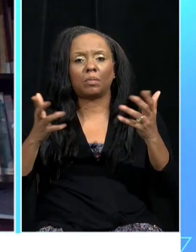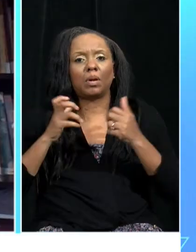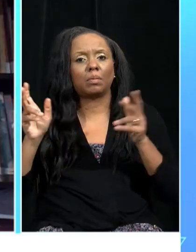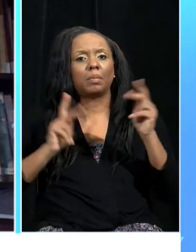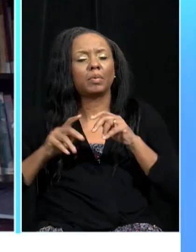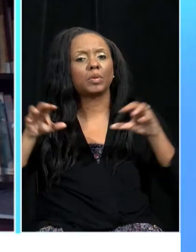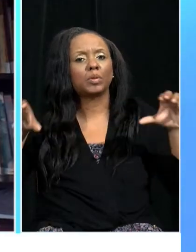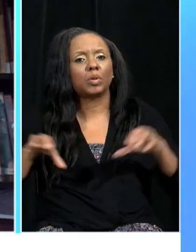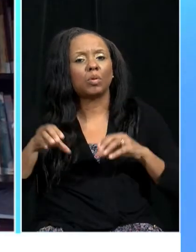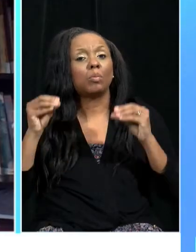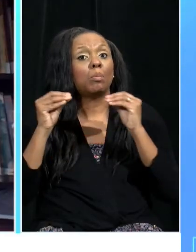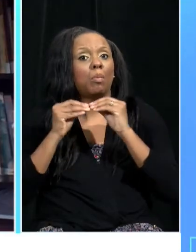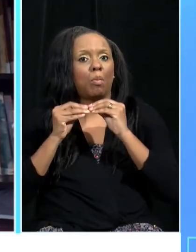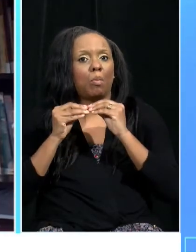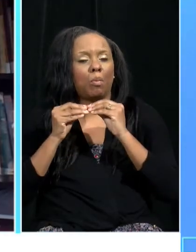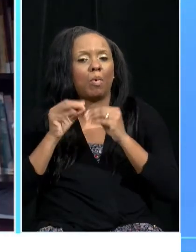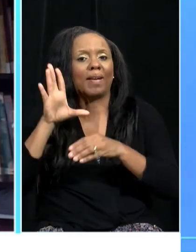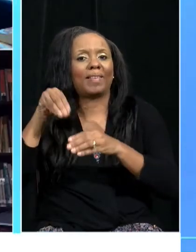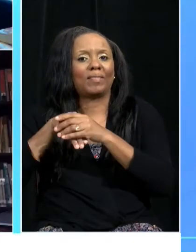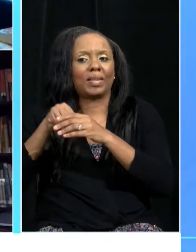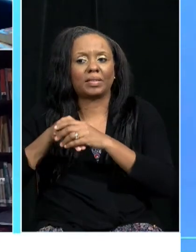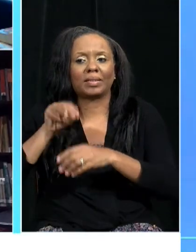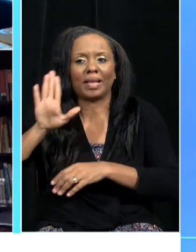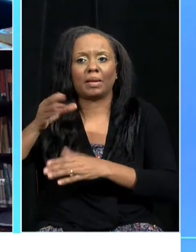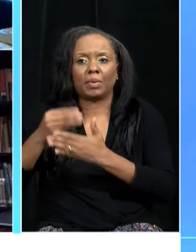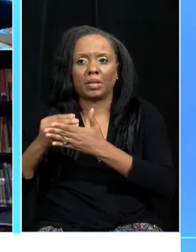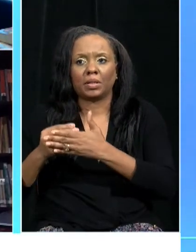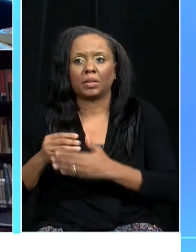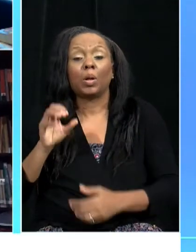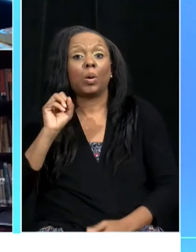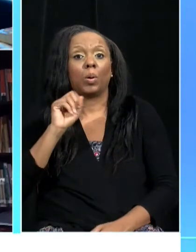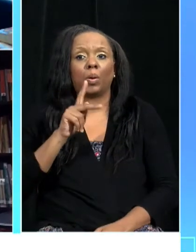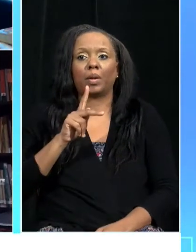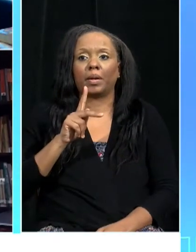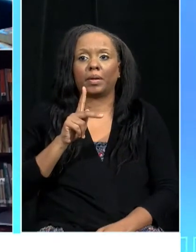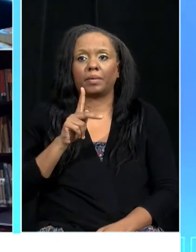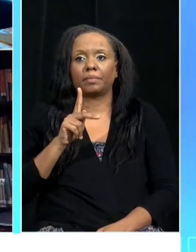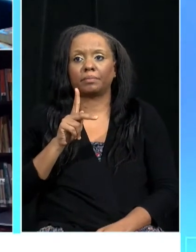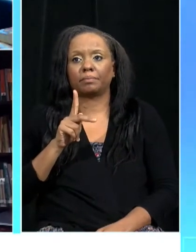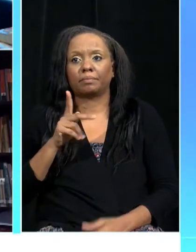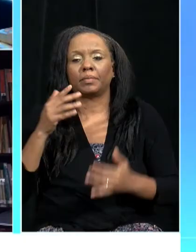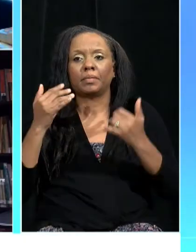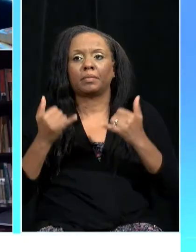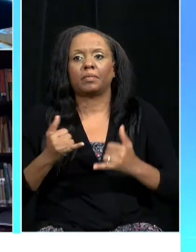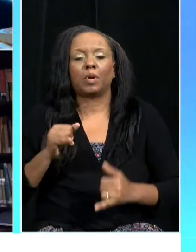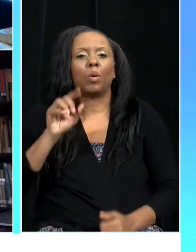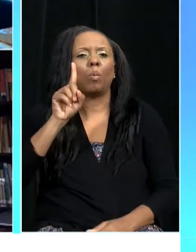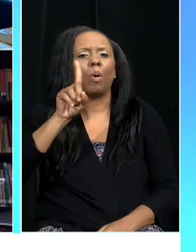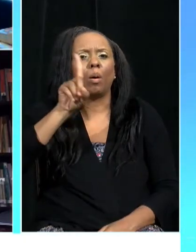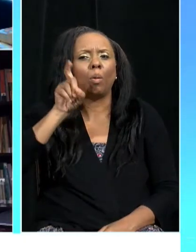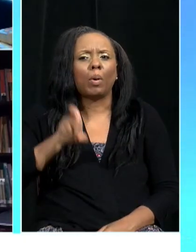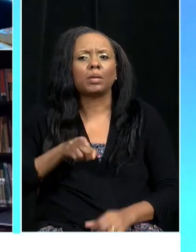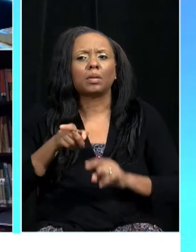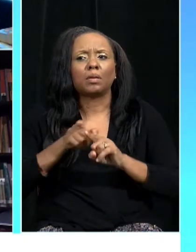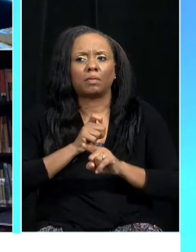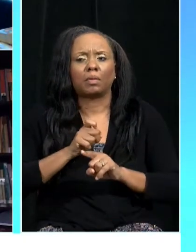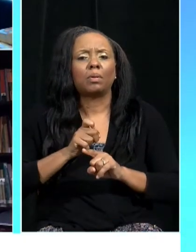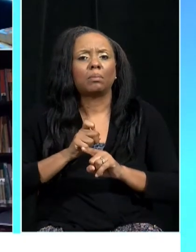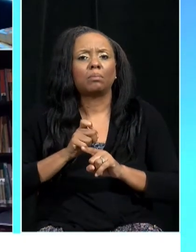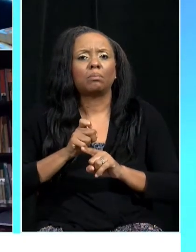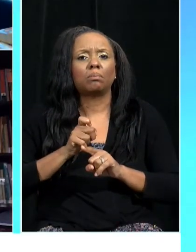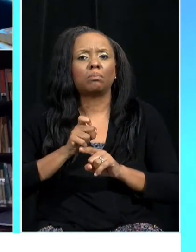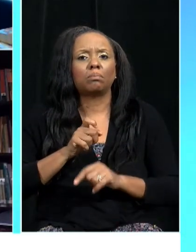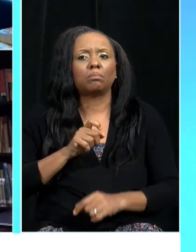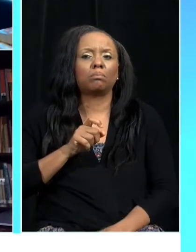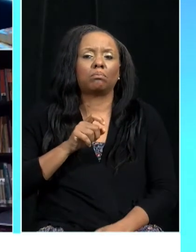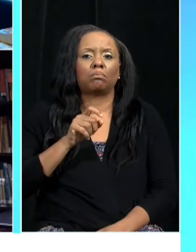that. Okay, let's go quickly to our People Say segment. We've just got one comment from our audience today, so we're going to go to that,